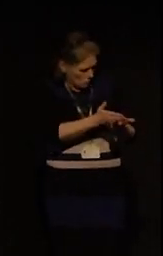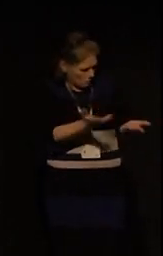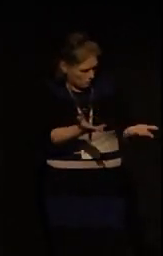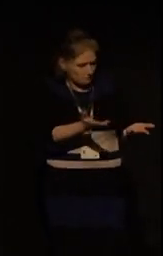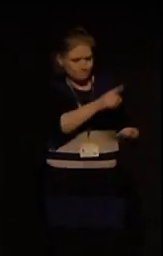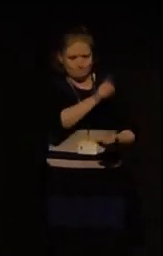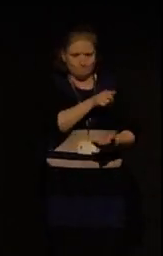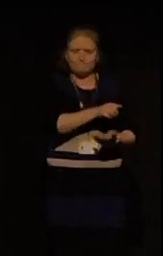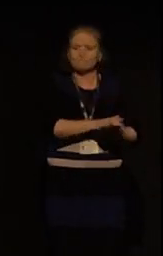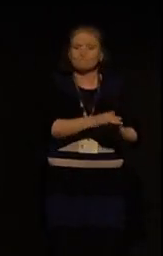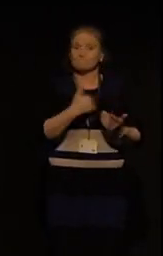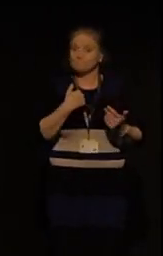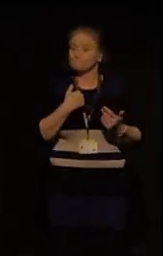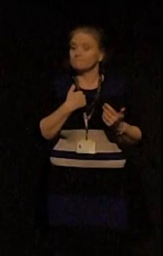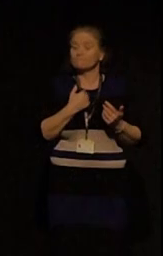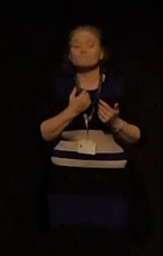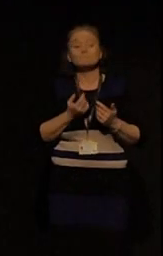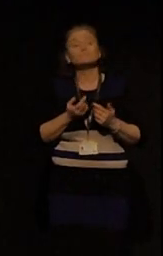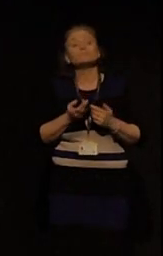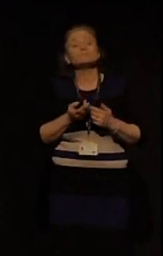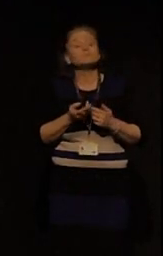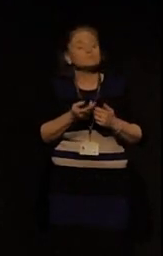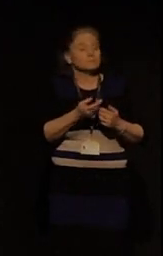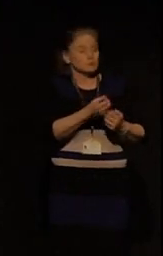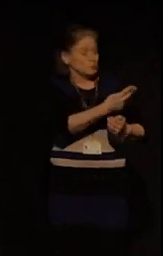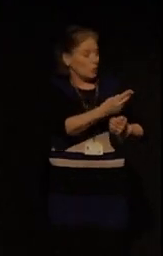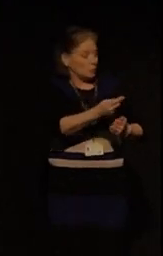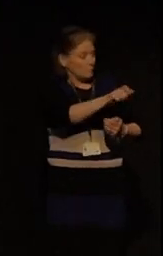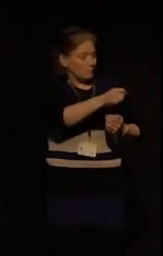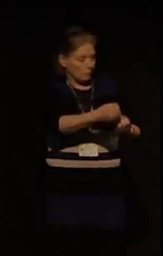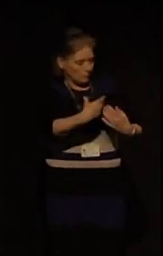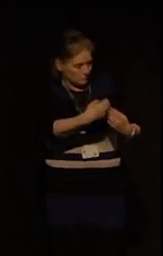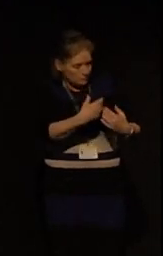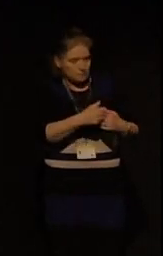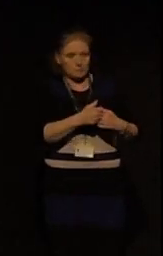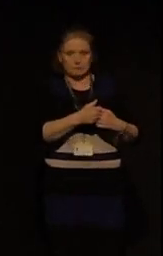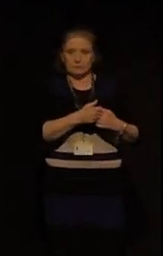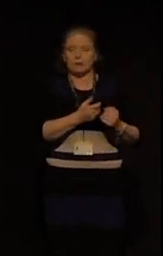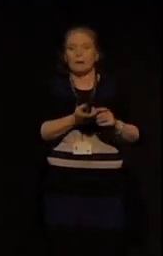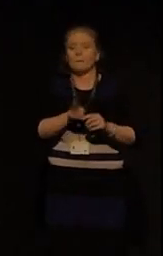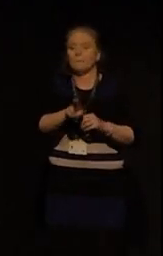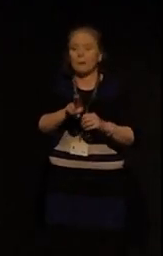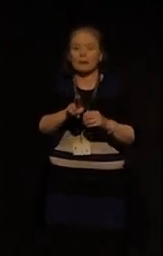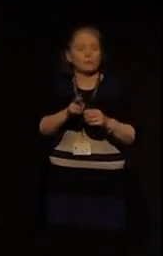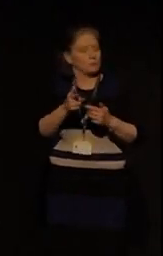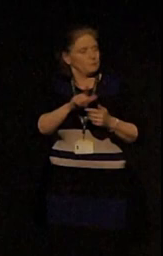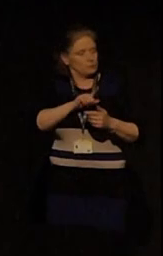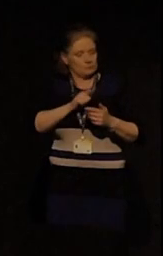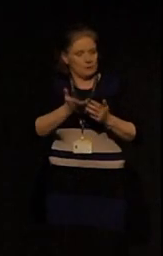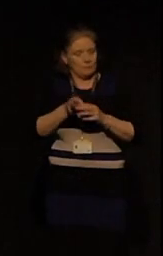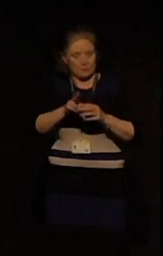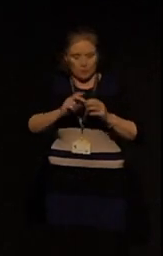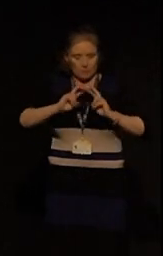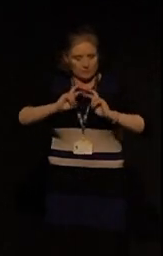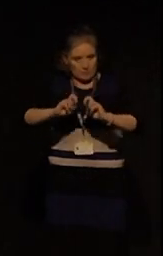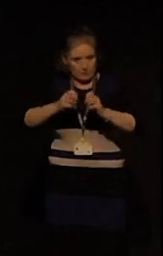And I went back, after three or four more people told me this, I went back to the person I was doing the brain imaging studies with, and